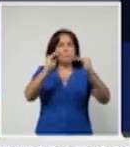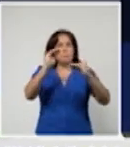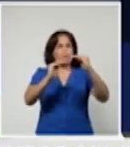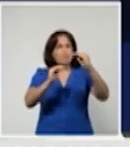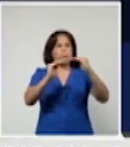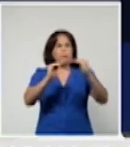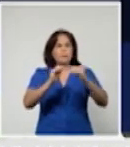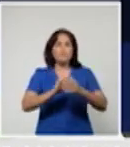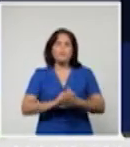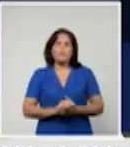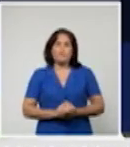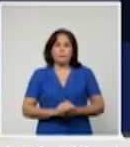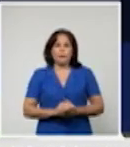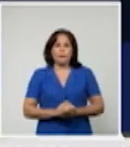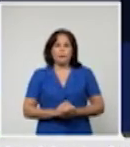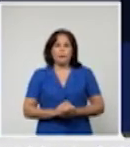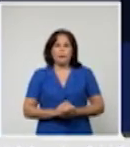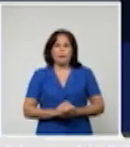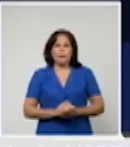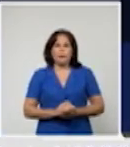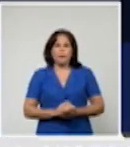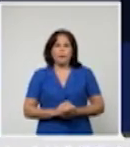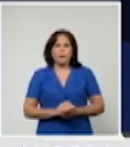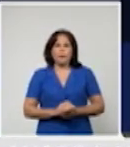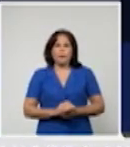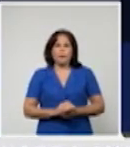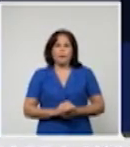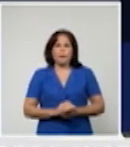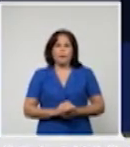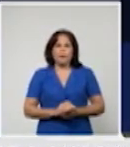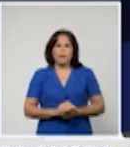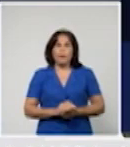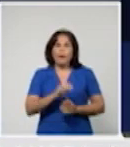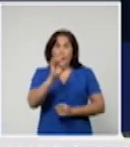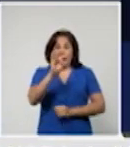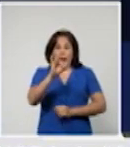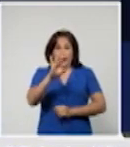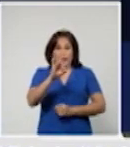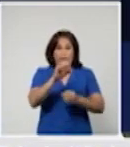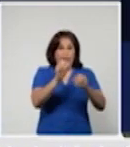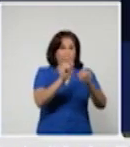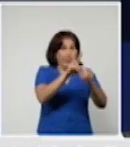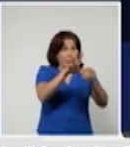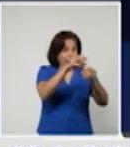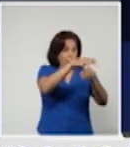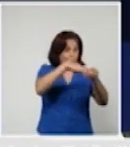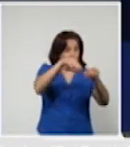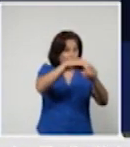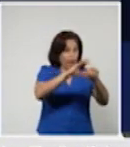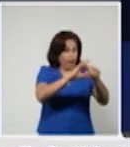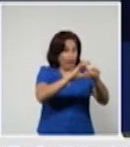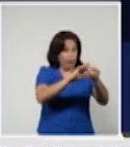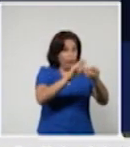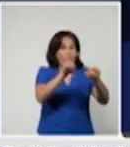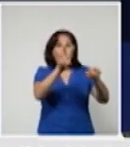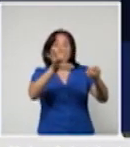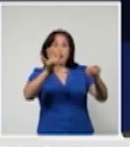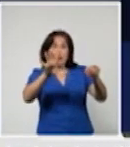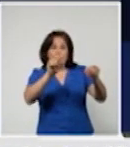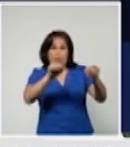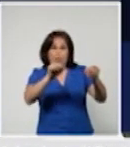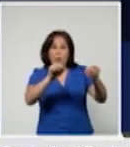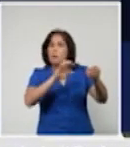55.6% of all positive cases on the island. When we look at this figure over the last 15 days,